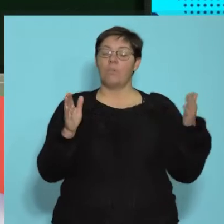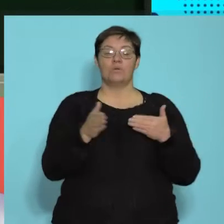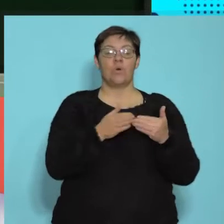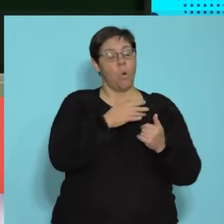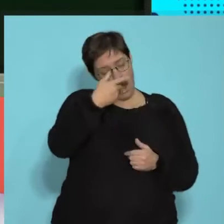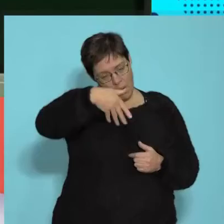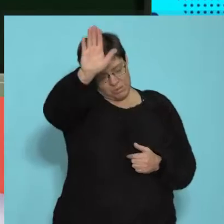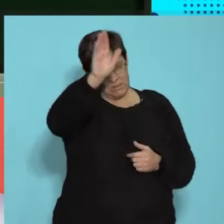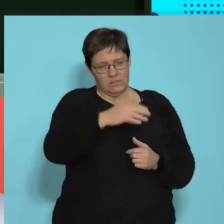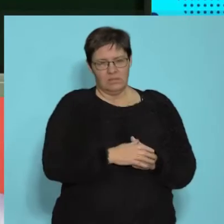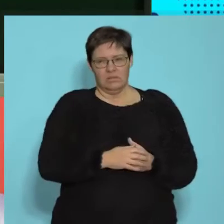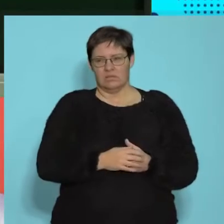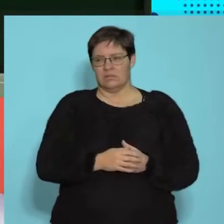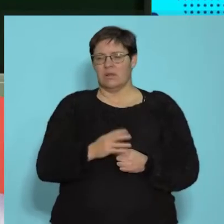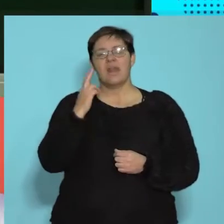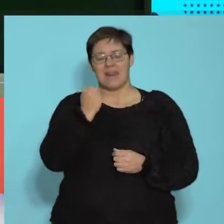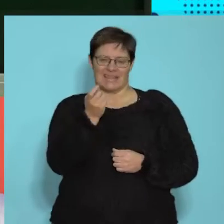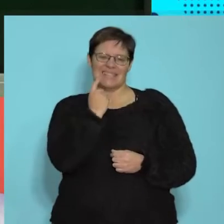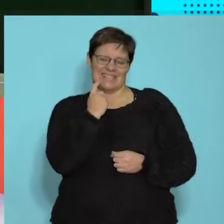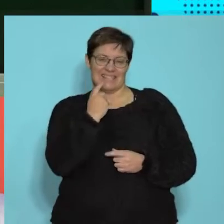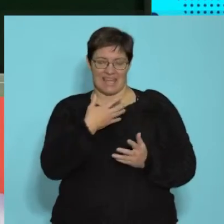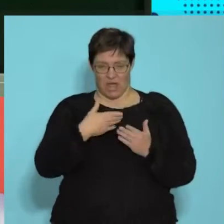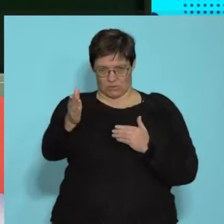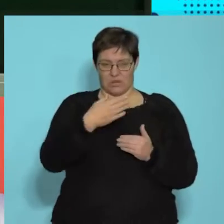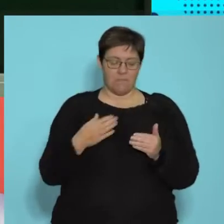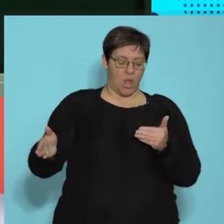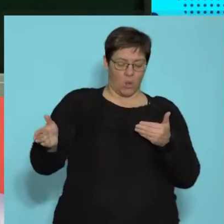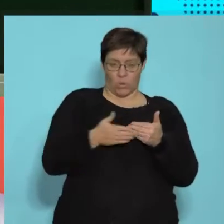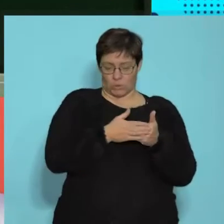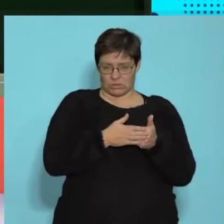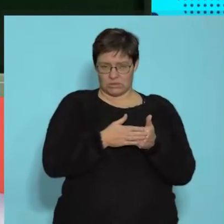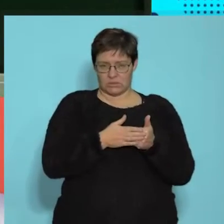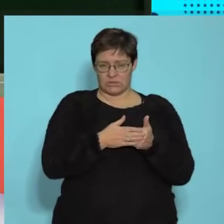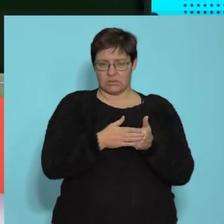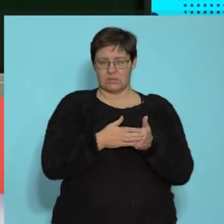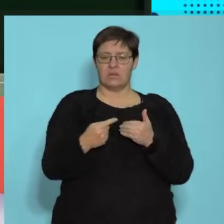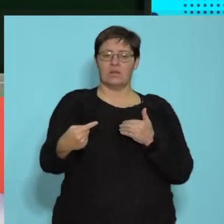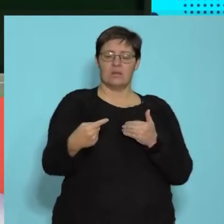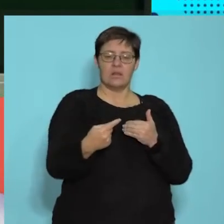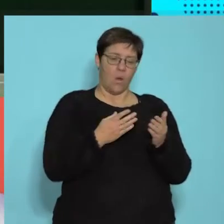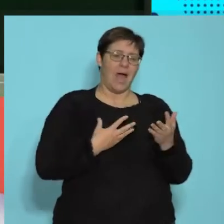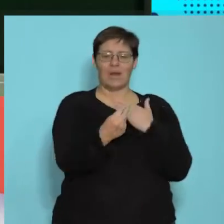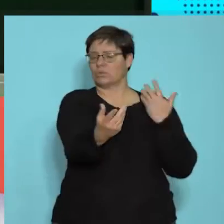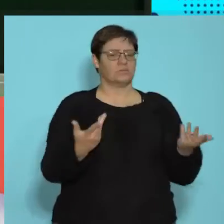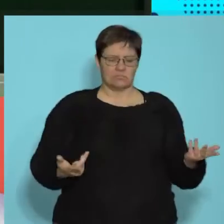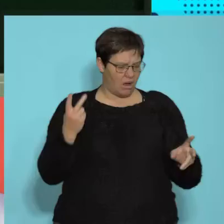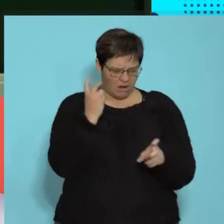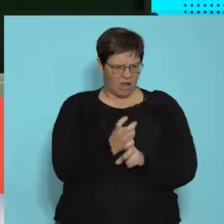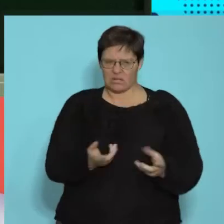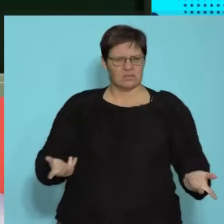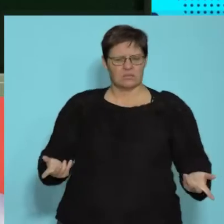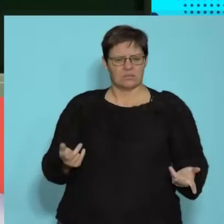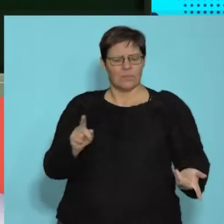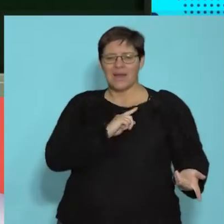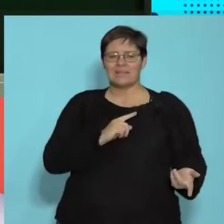door and I tell them to go out. I said it's nice and easy. Or I close the door and I say to them, now get out. No, they